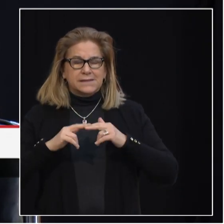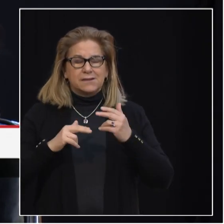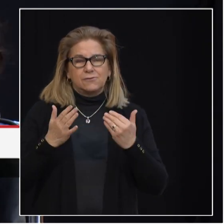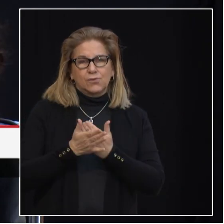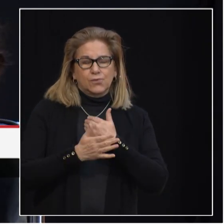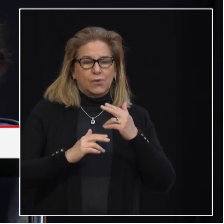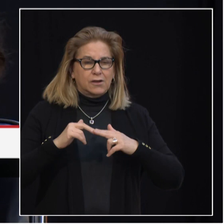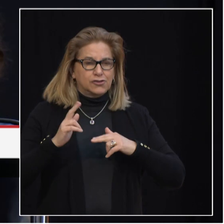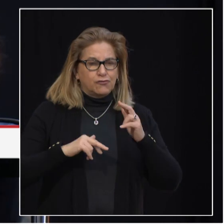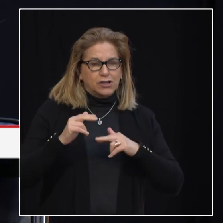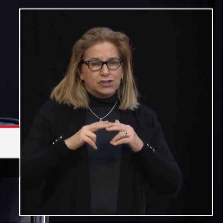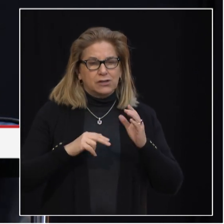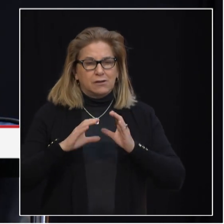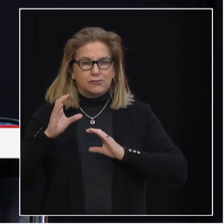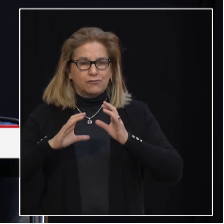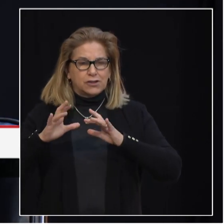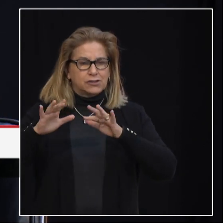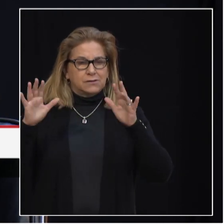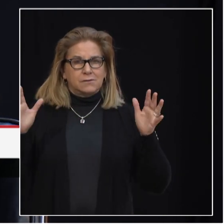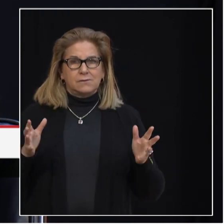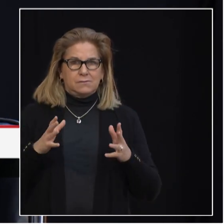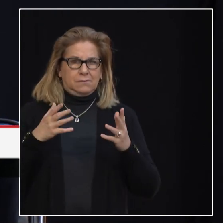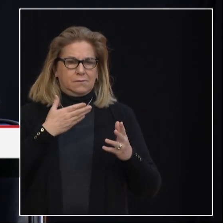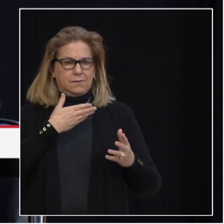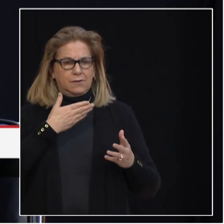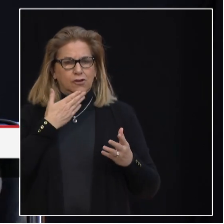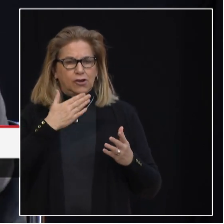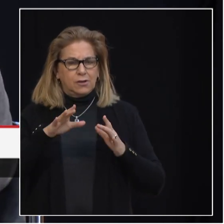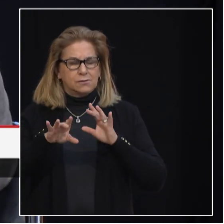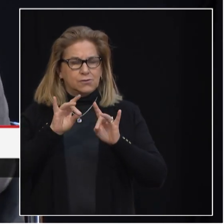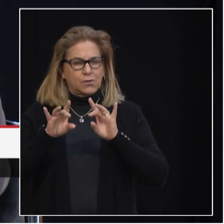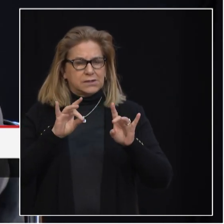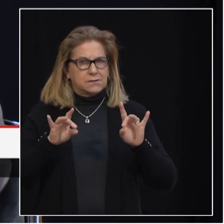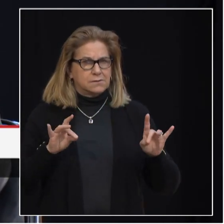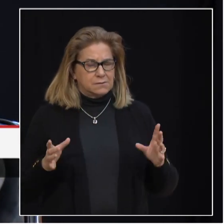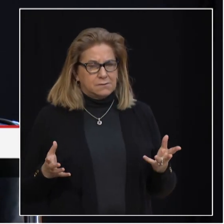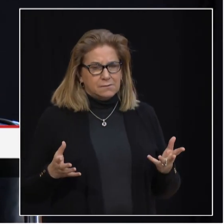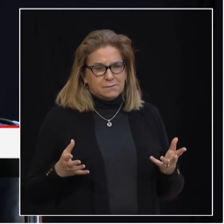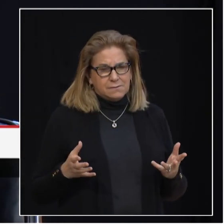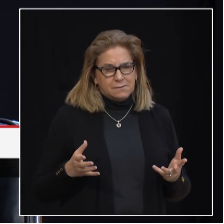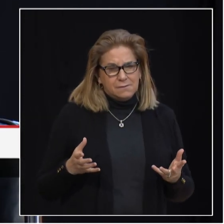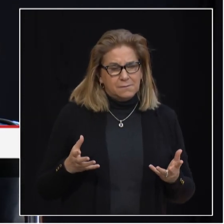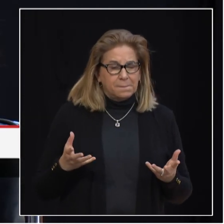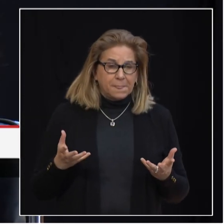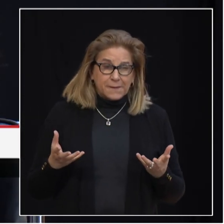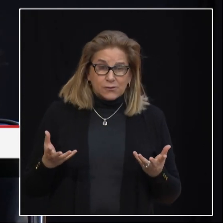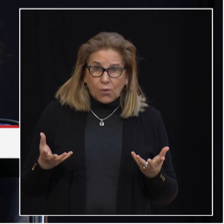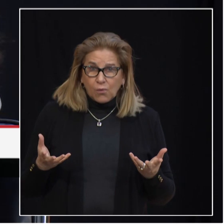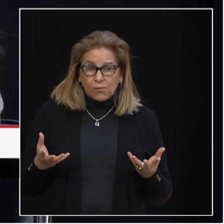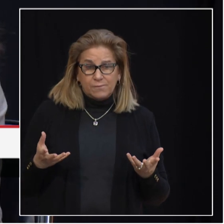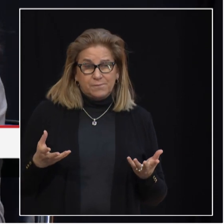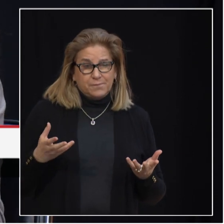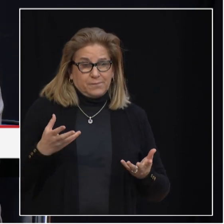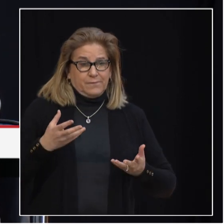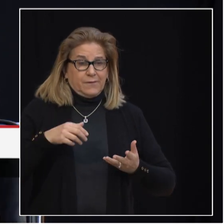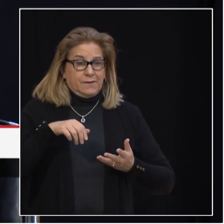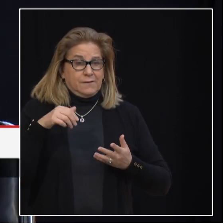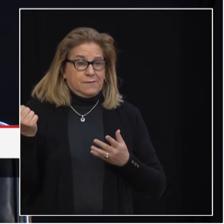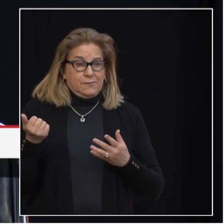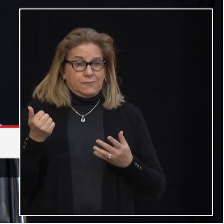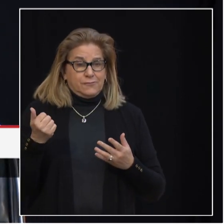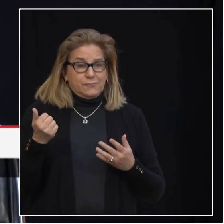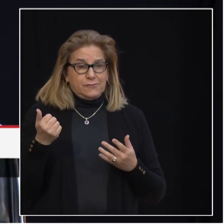of buildings and spaces. But as you move down the tiers of buildings, the demand starts to wane. And vacancy